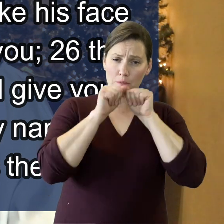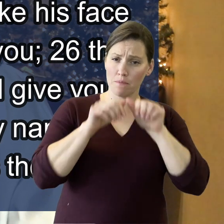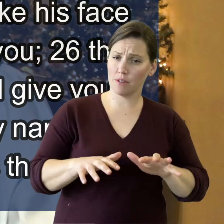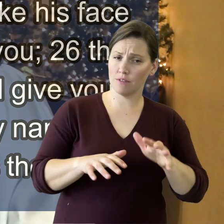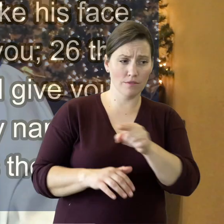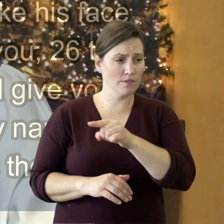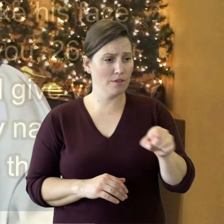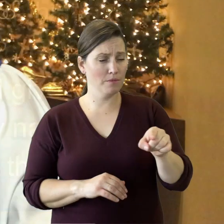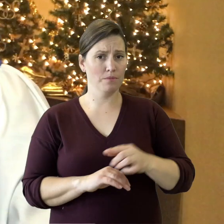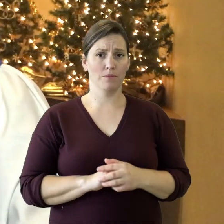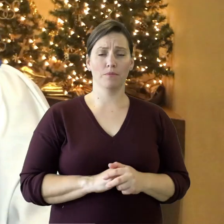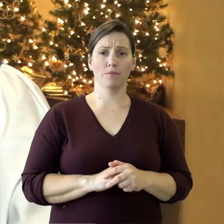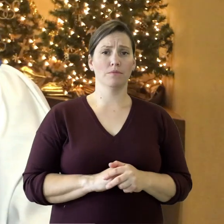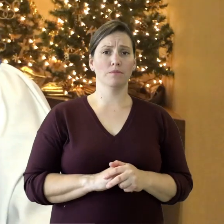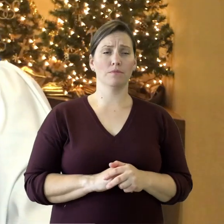them.